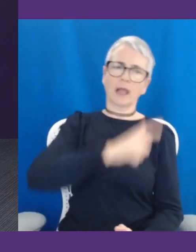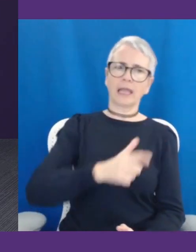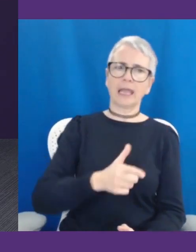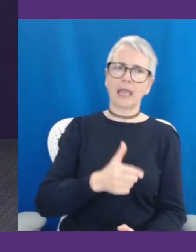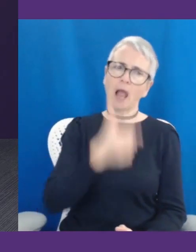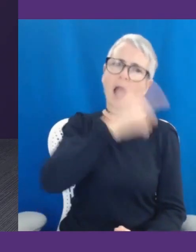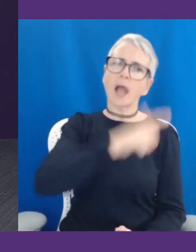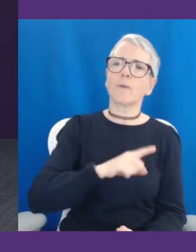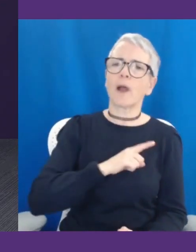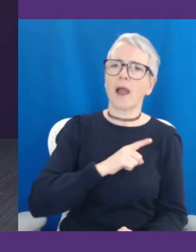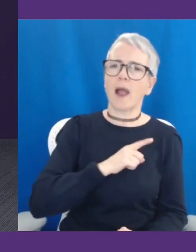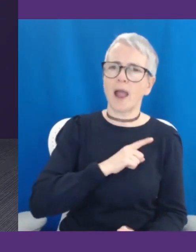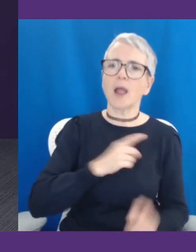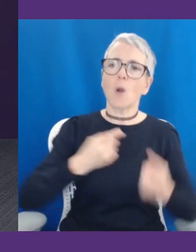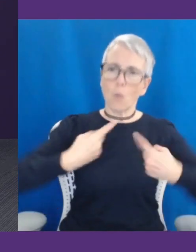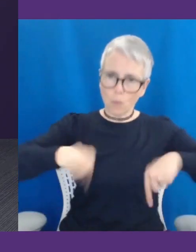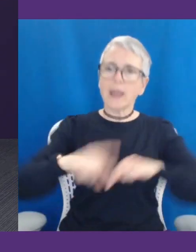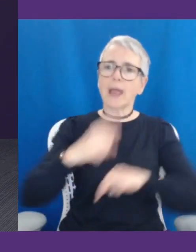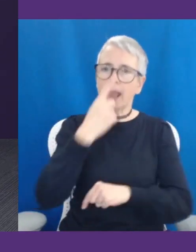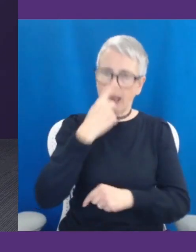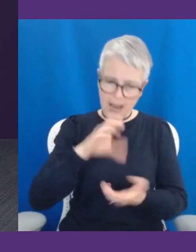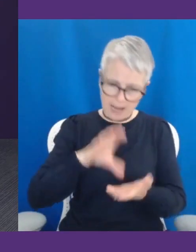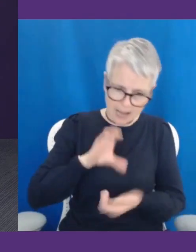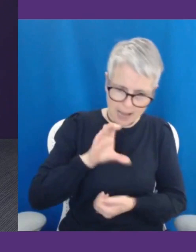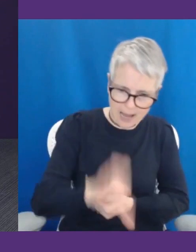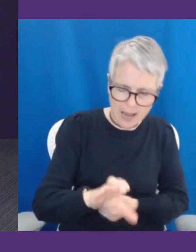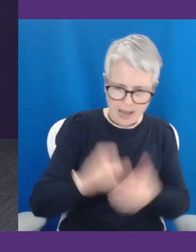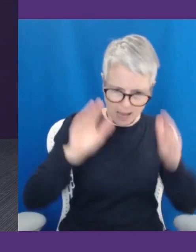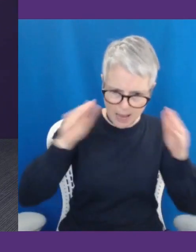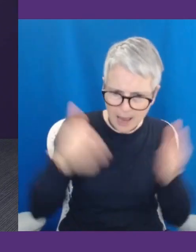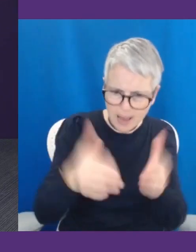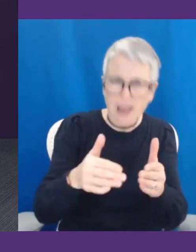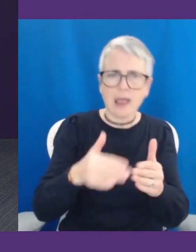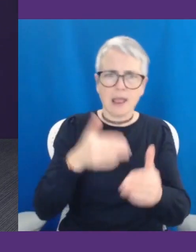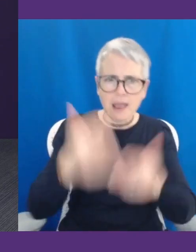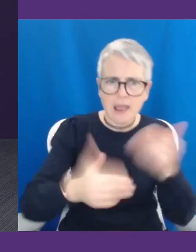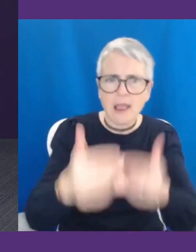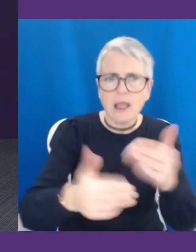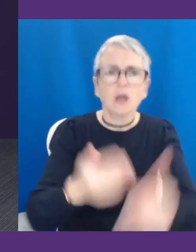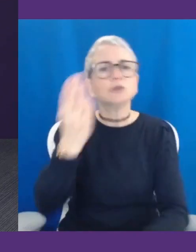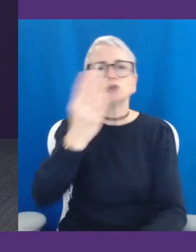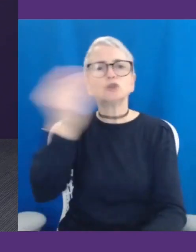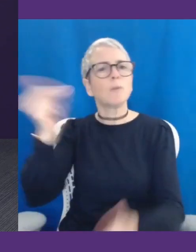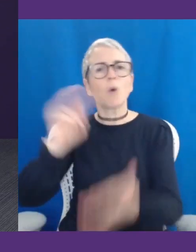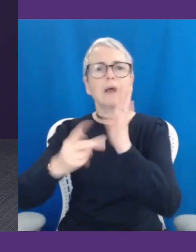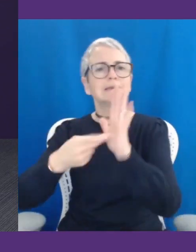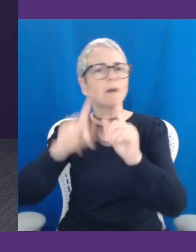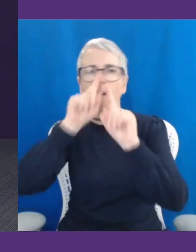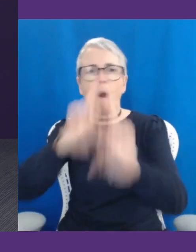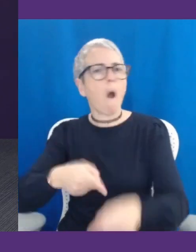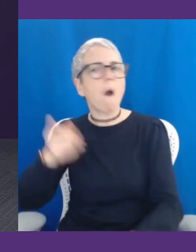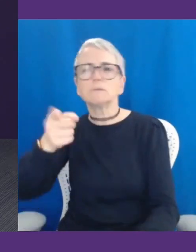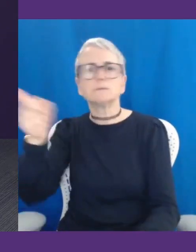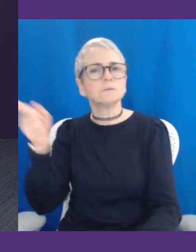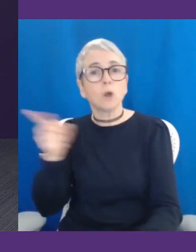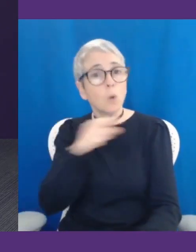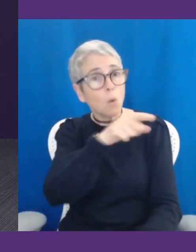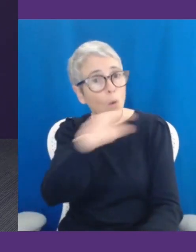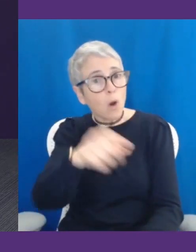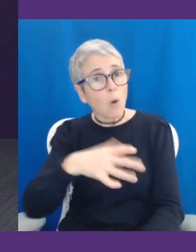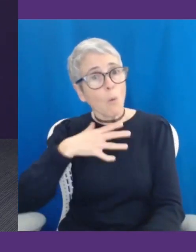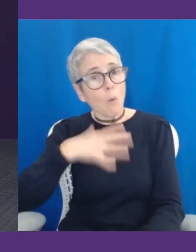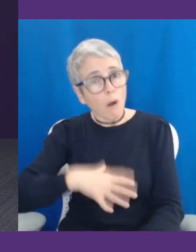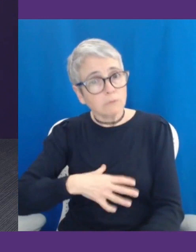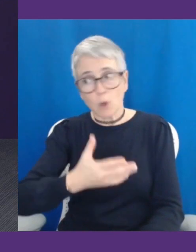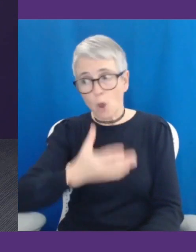to invest in this space in a way that some other organizations do not or cannot. So actually, if you would like to learn, if